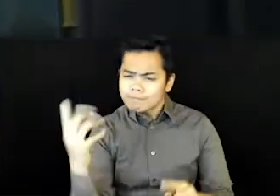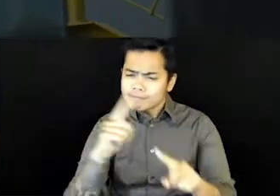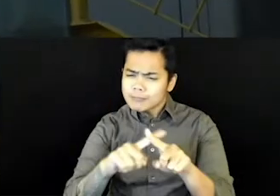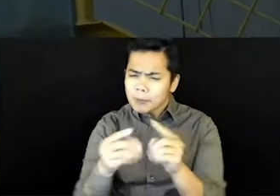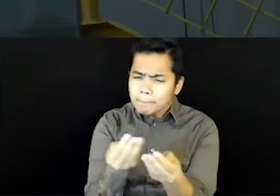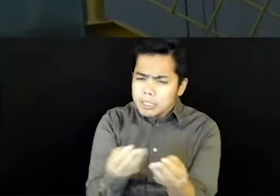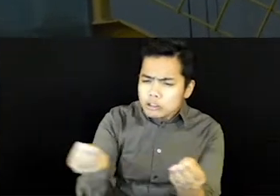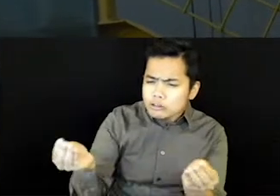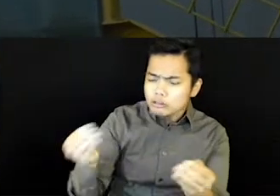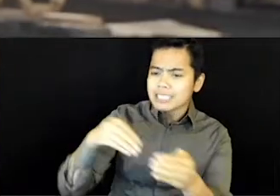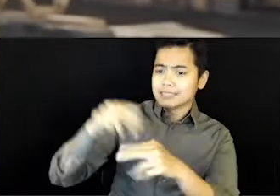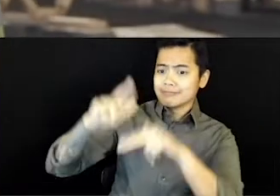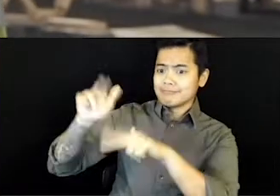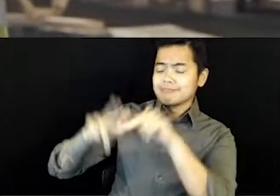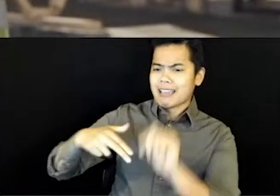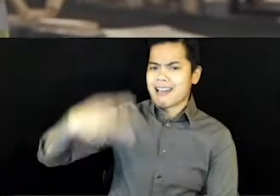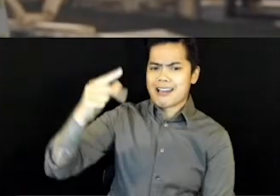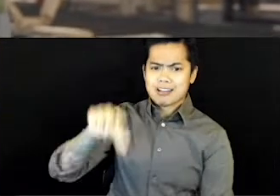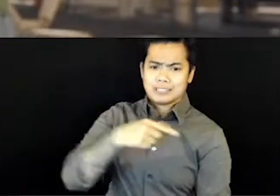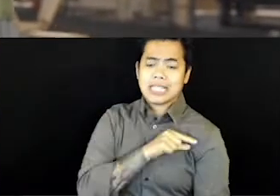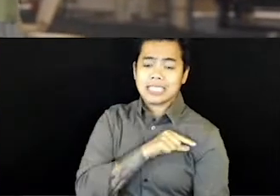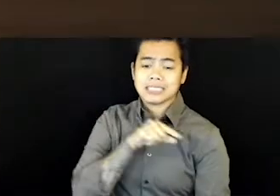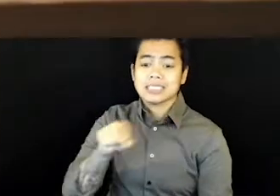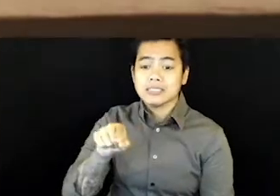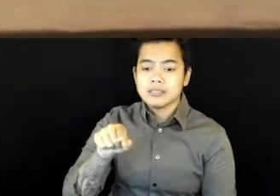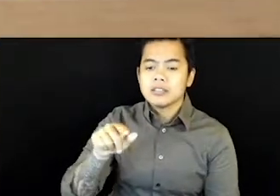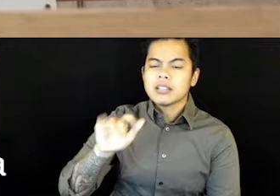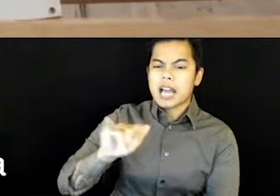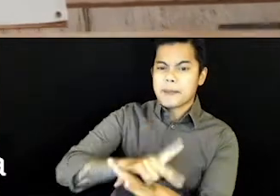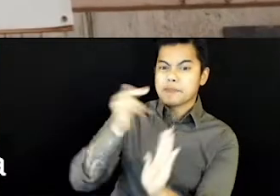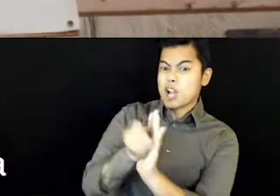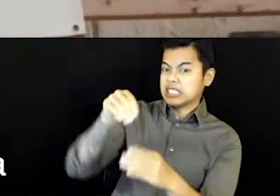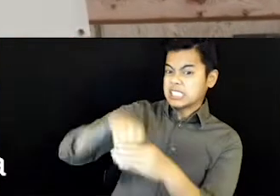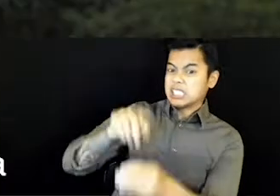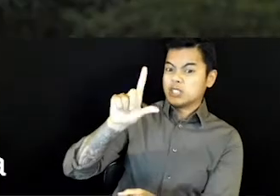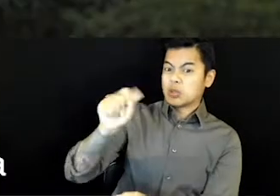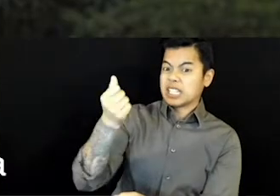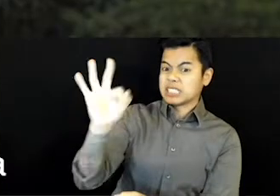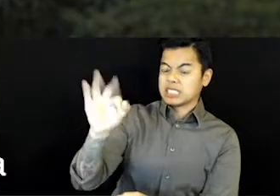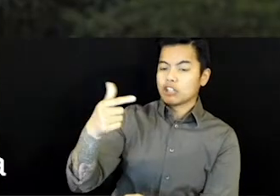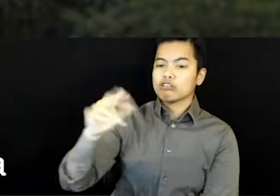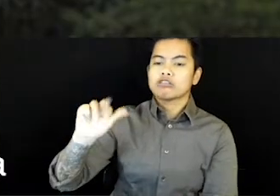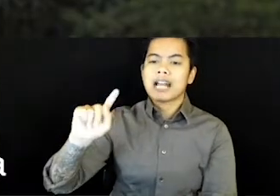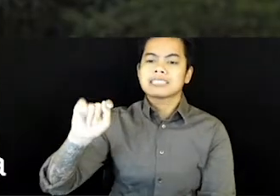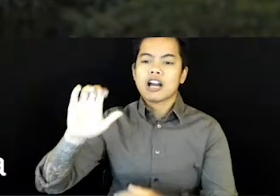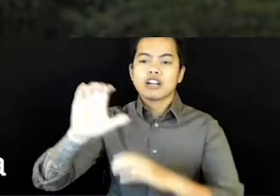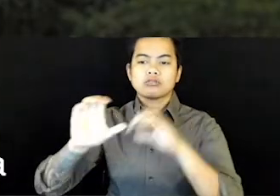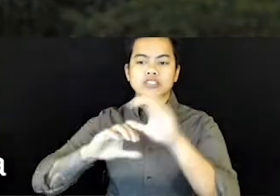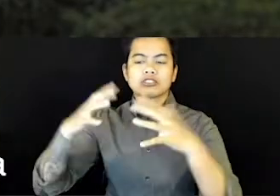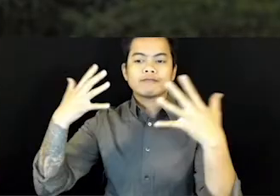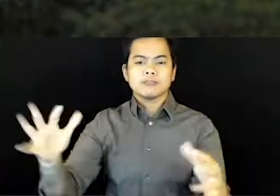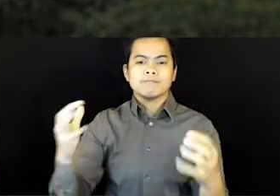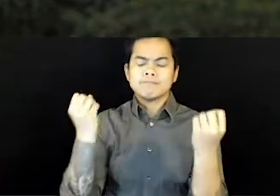materials facilities focused on providing high-quality material for local community infrastructure projects. In 2019, Granite Construction